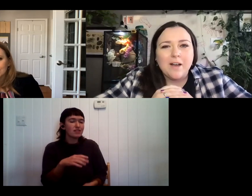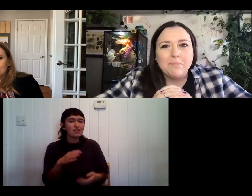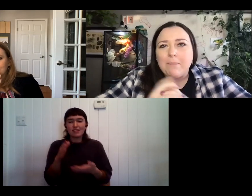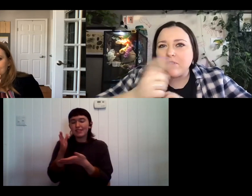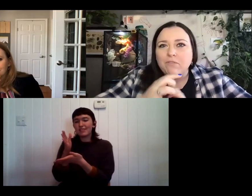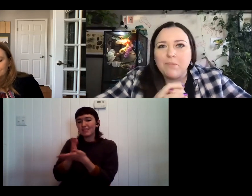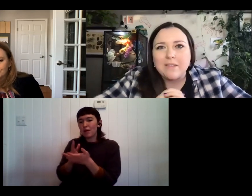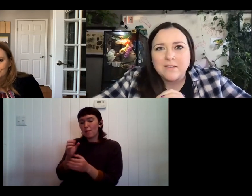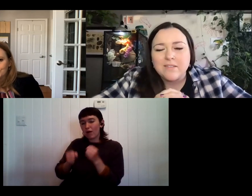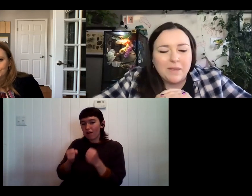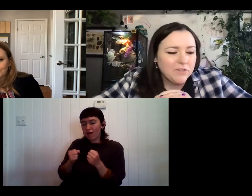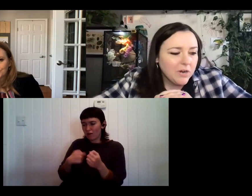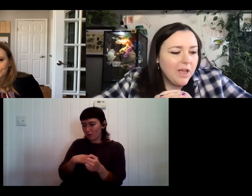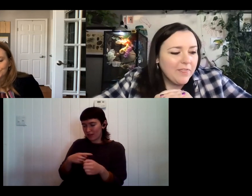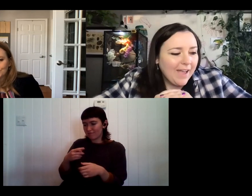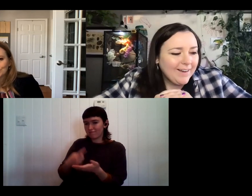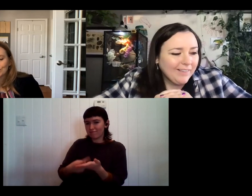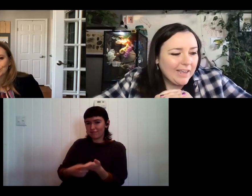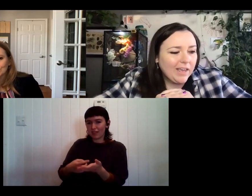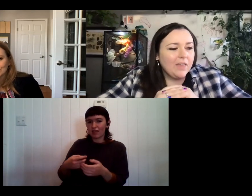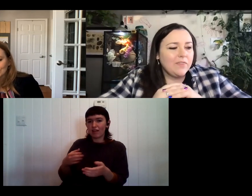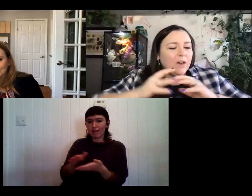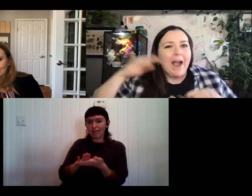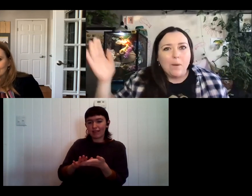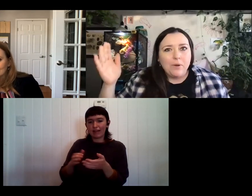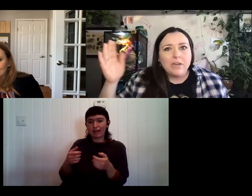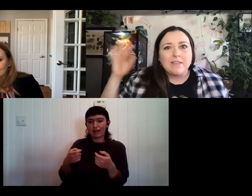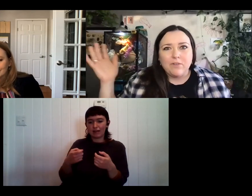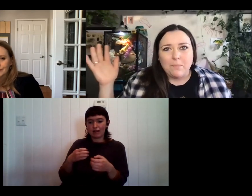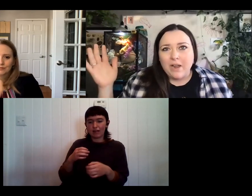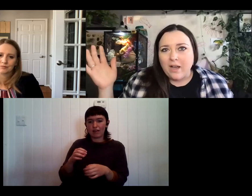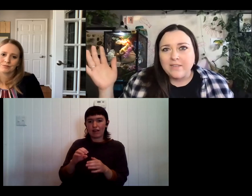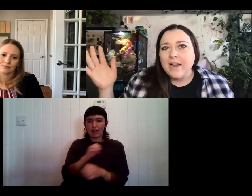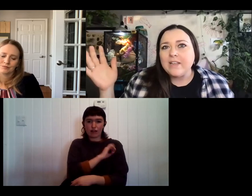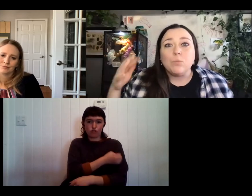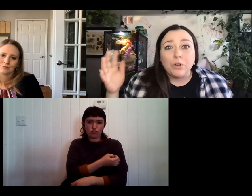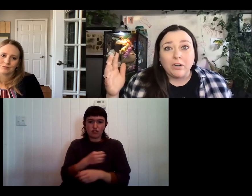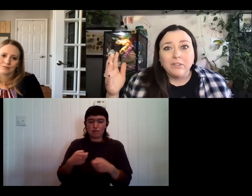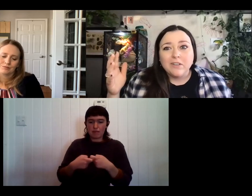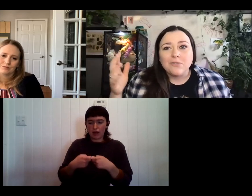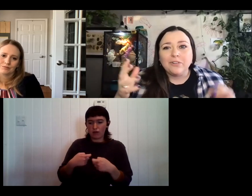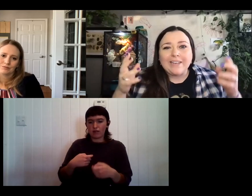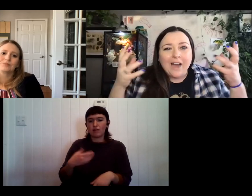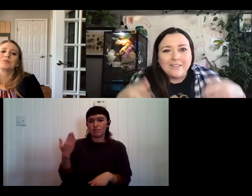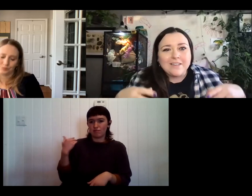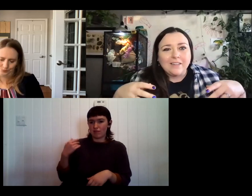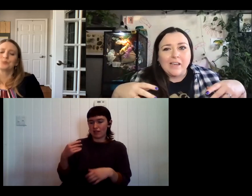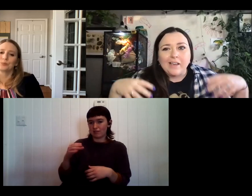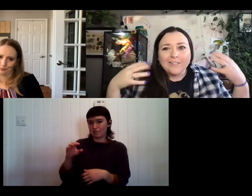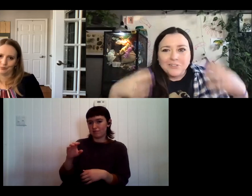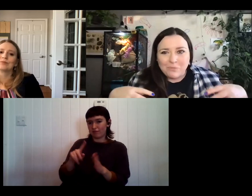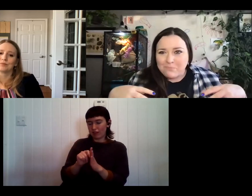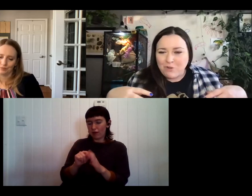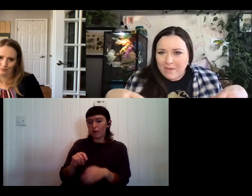batteries episode from last semester, that like their output instead of carbon dioxide is water. So they're like